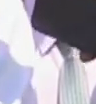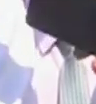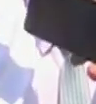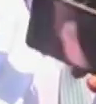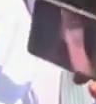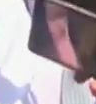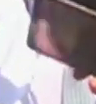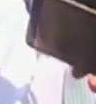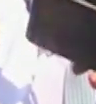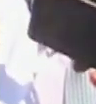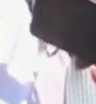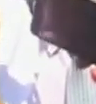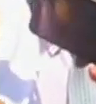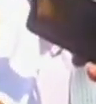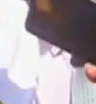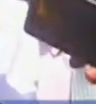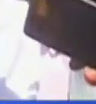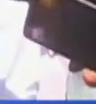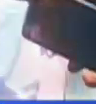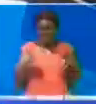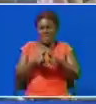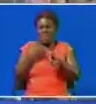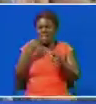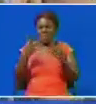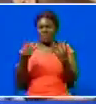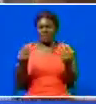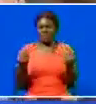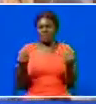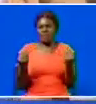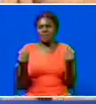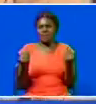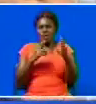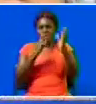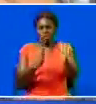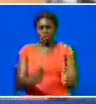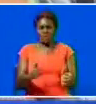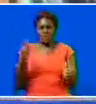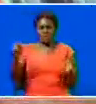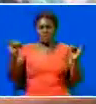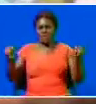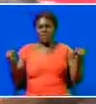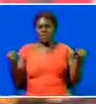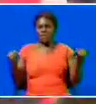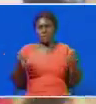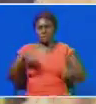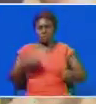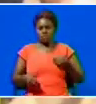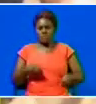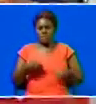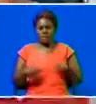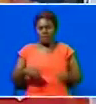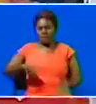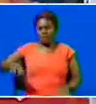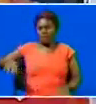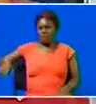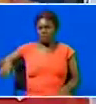are as clean as cotton or snow. Willie Lusige, KTN News, Busia County.